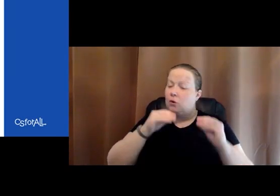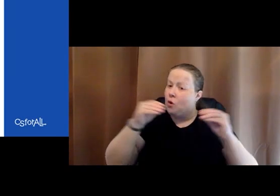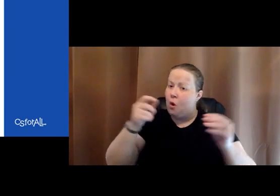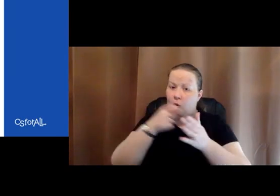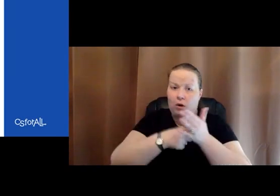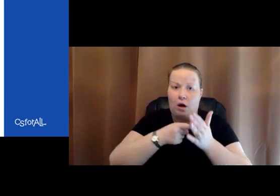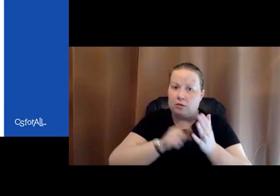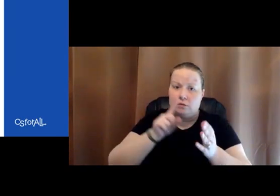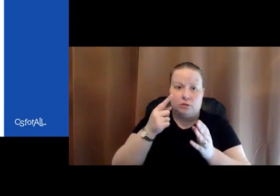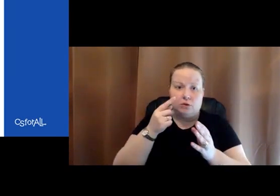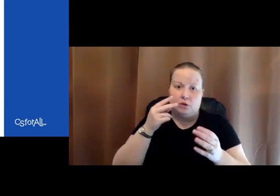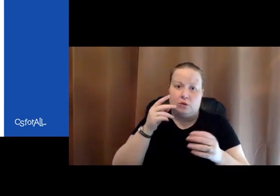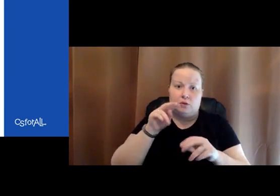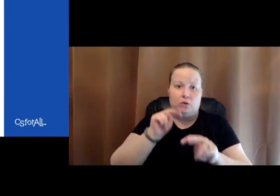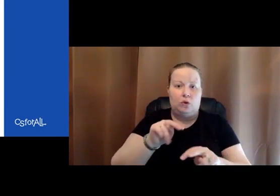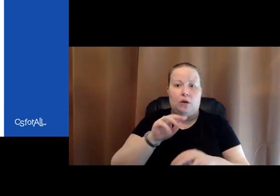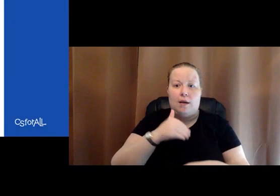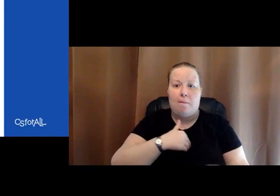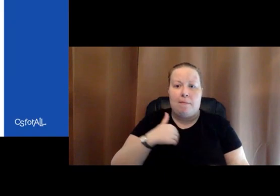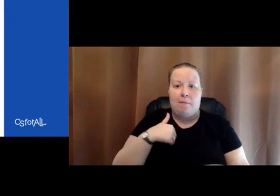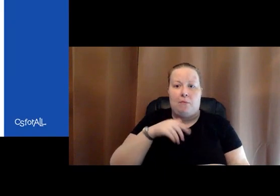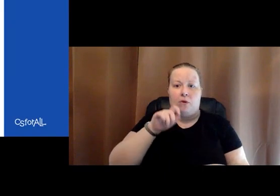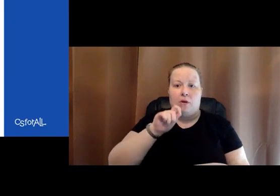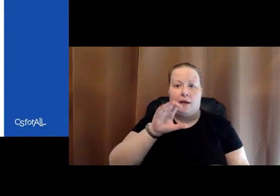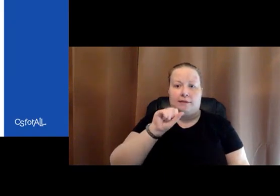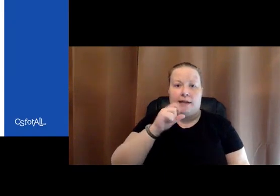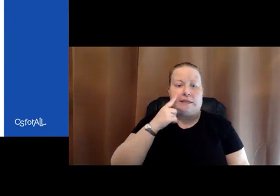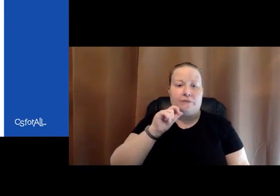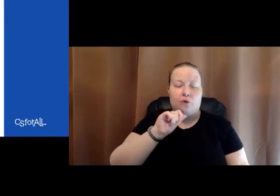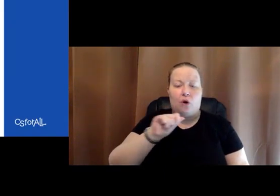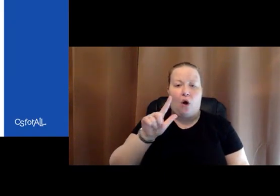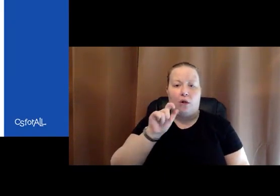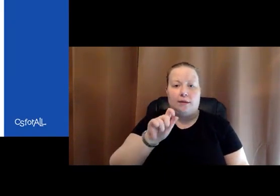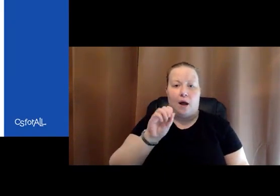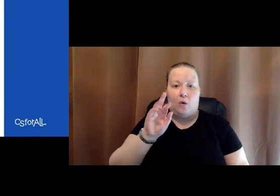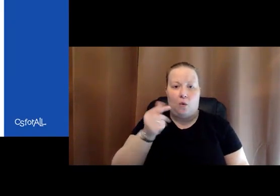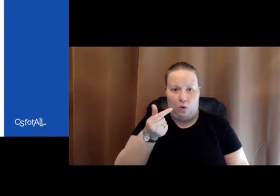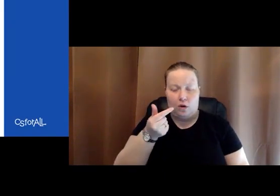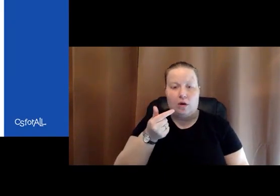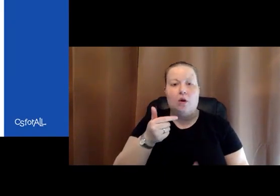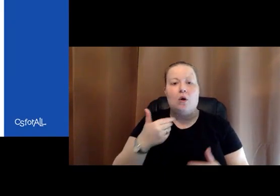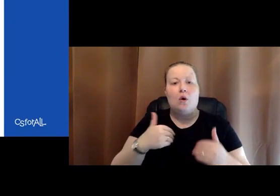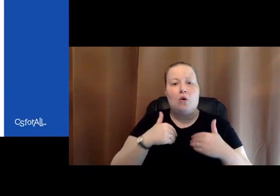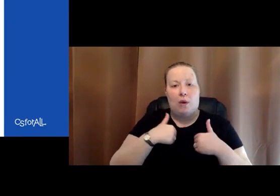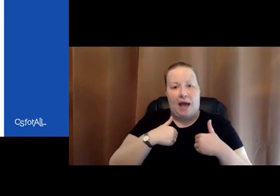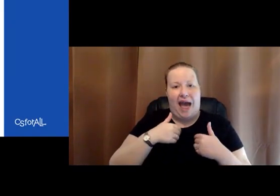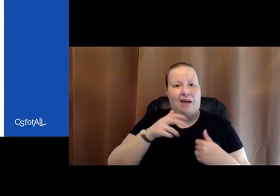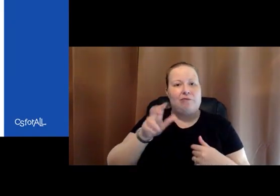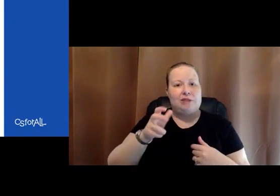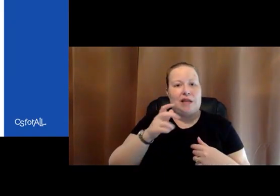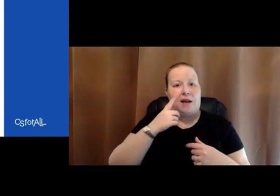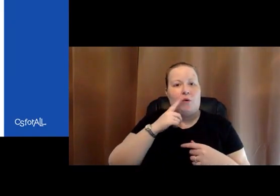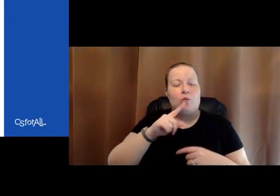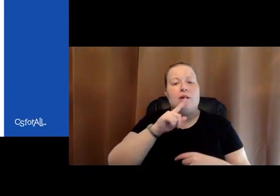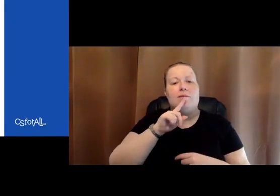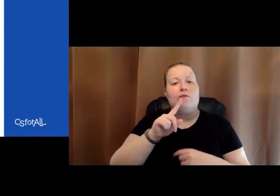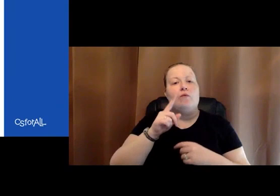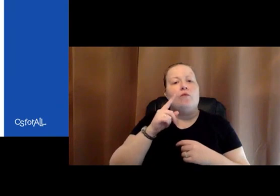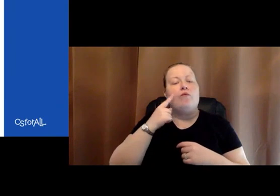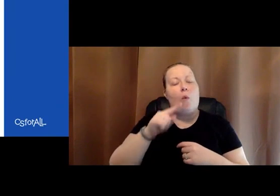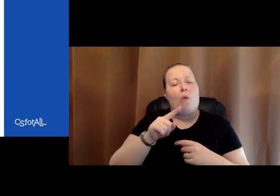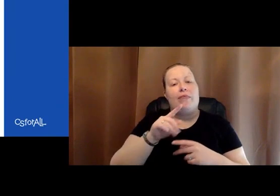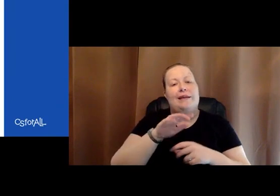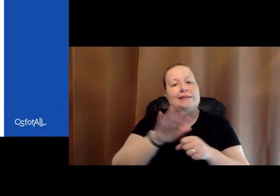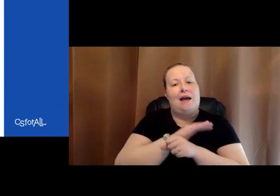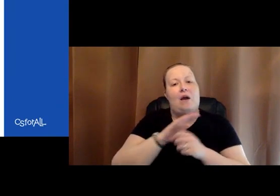go to member.cs4all.org to sign up. We have a Slack channel that is basically for the entire community, and